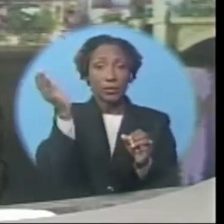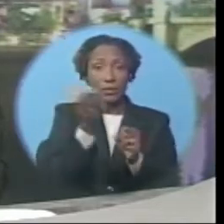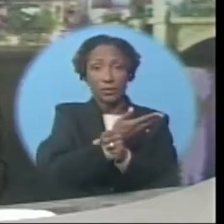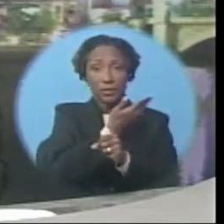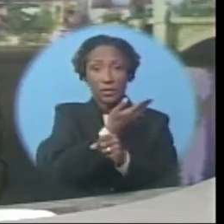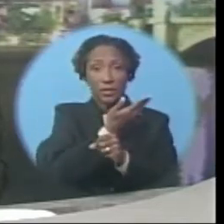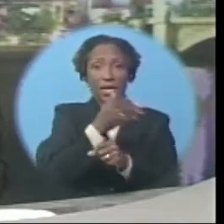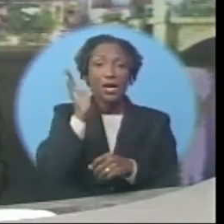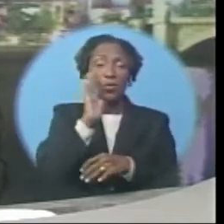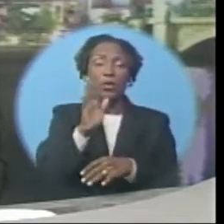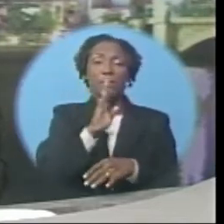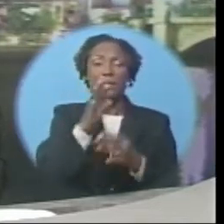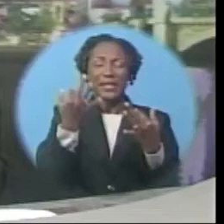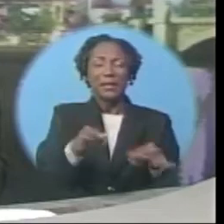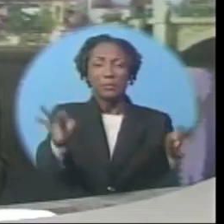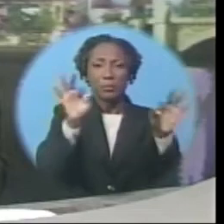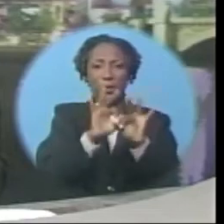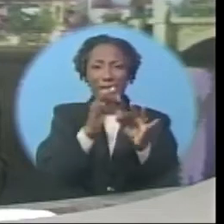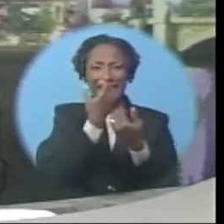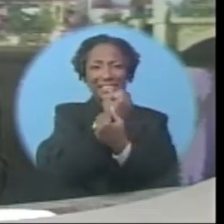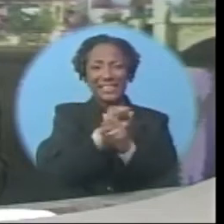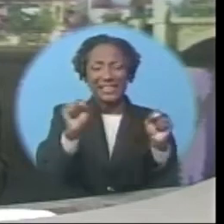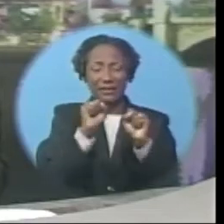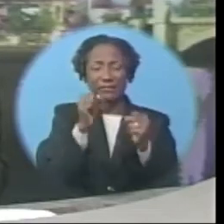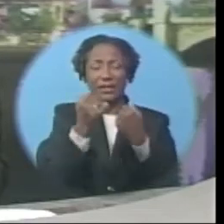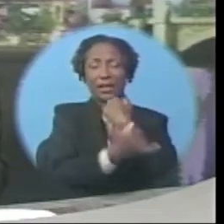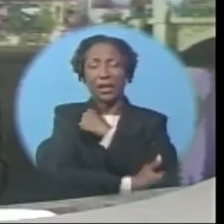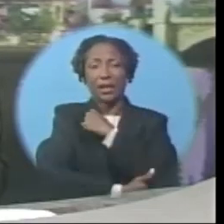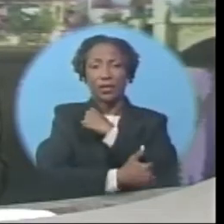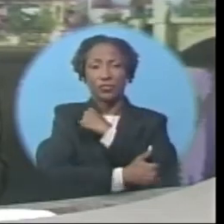be critical in rescuing the country from recession.